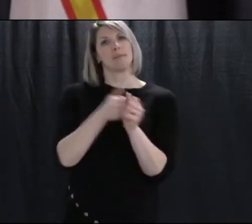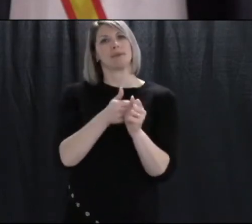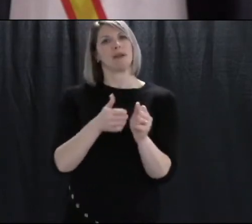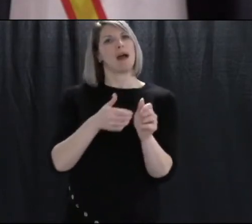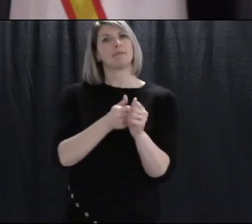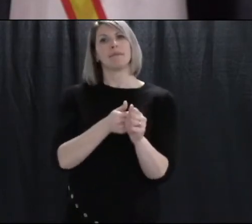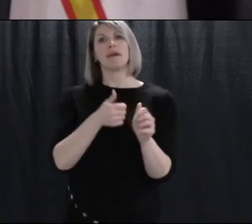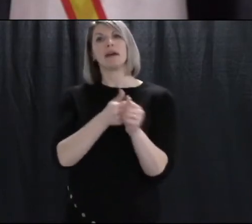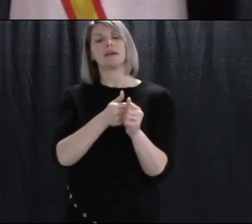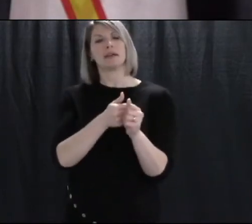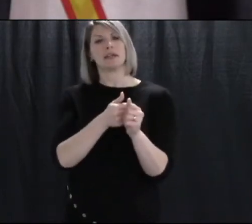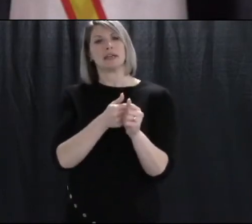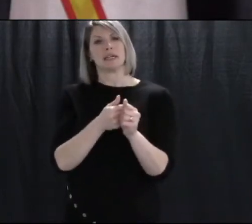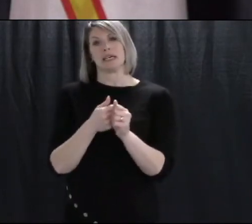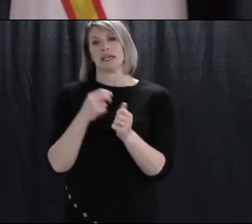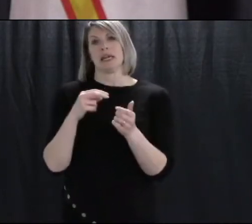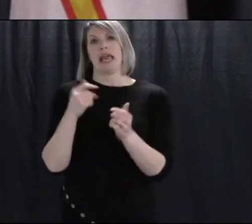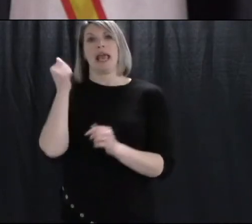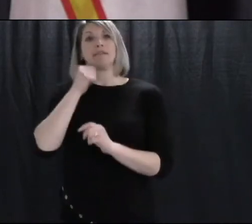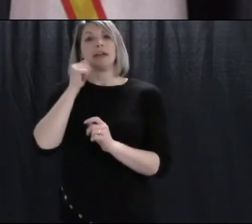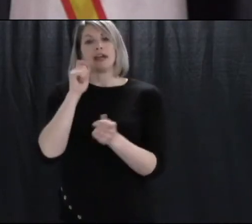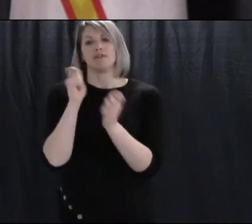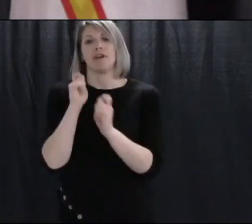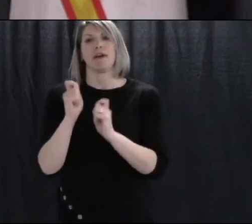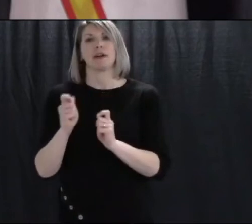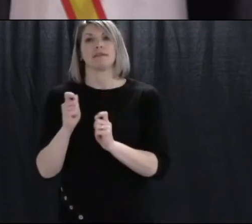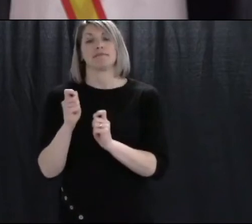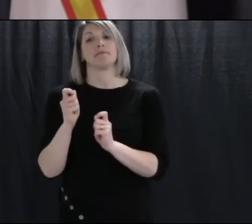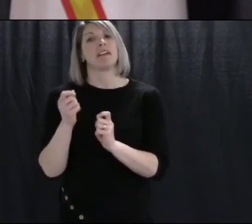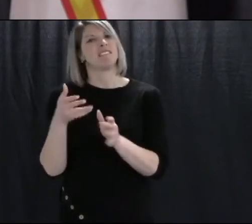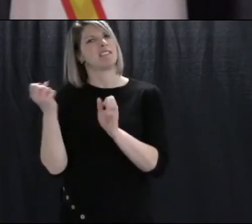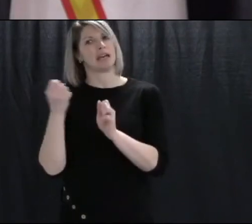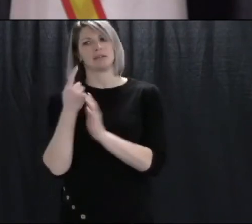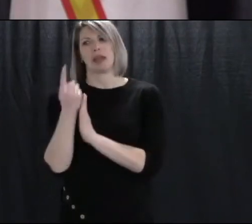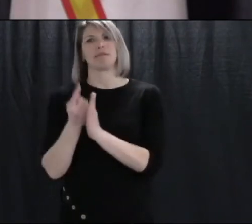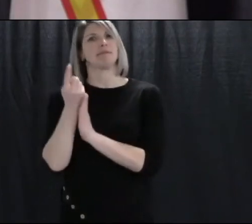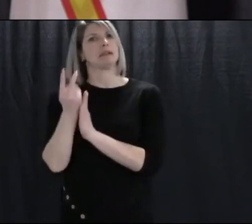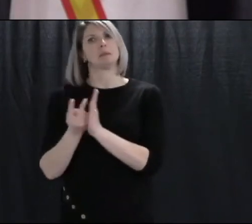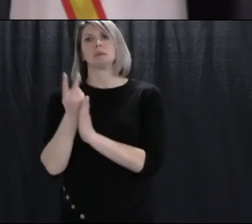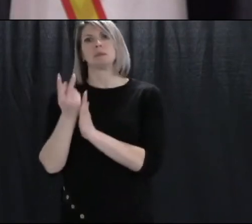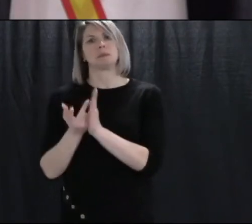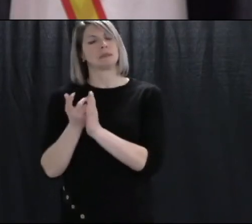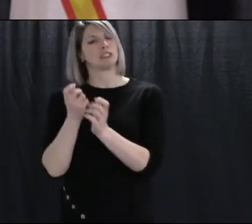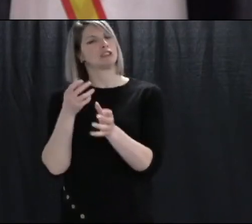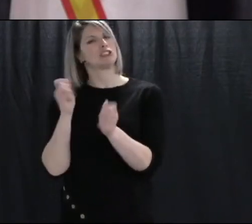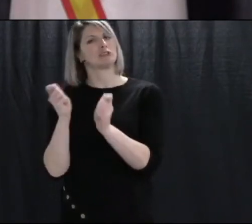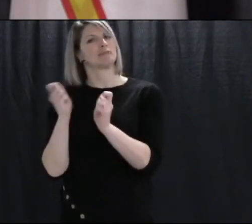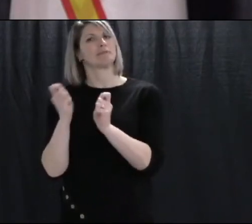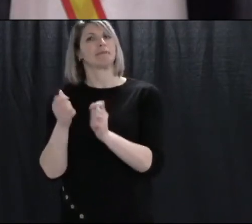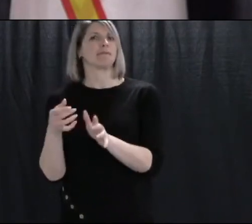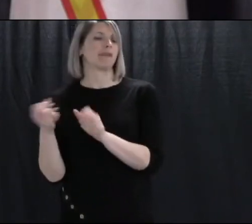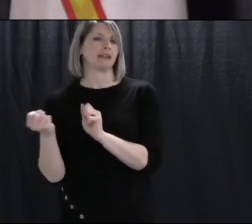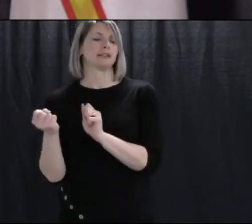seeing significant changes within our province. So in light of that, these are difficult decisions, and